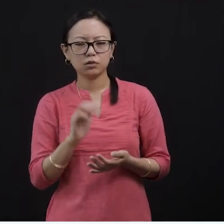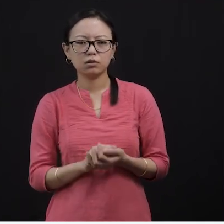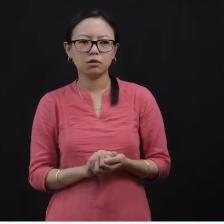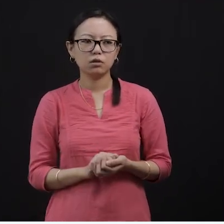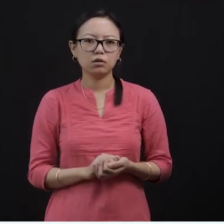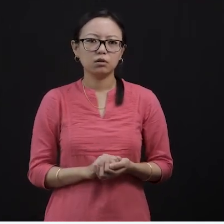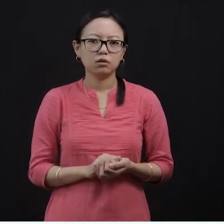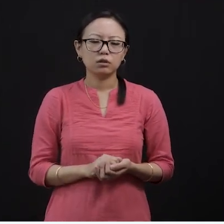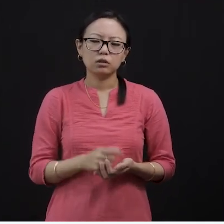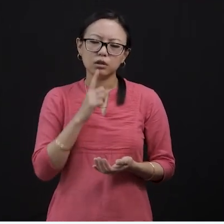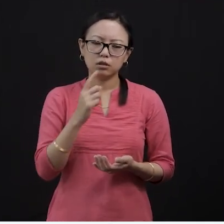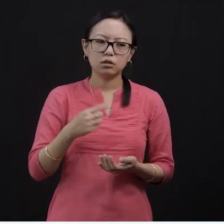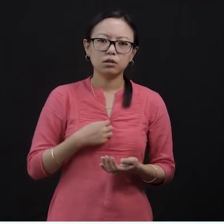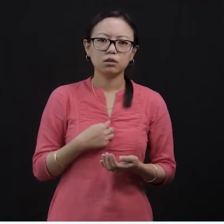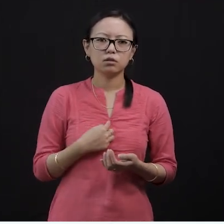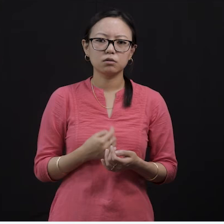that we can rotate.